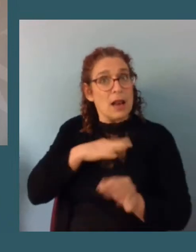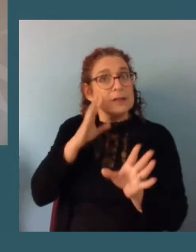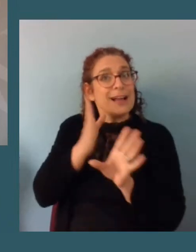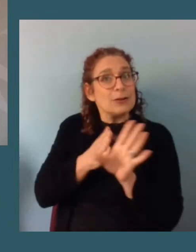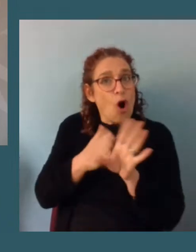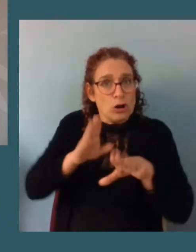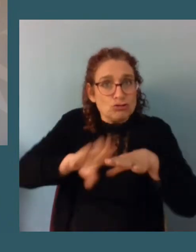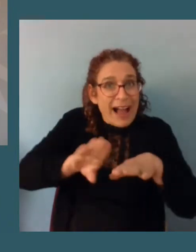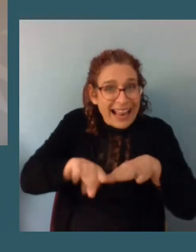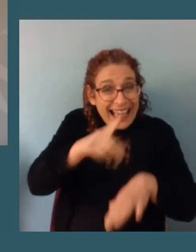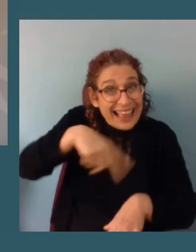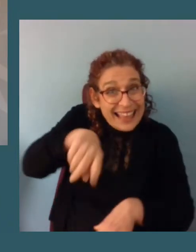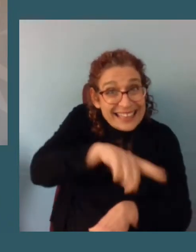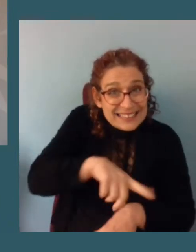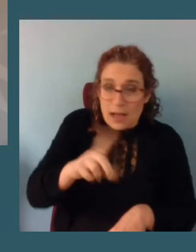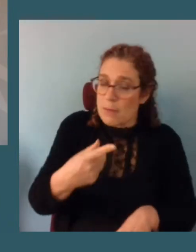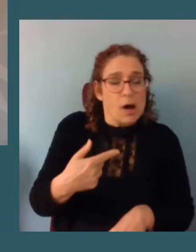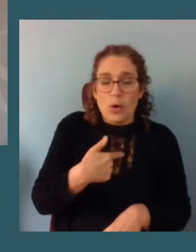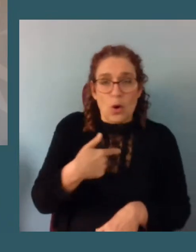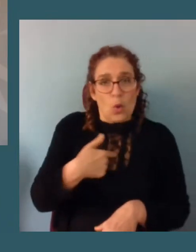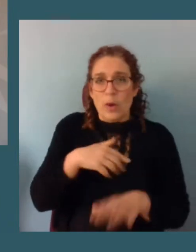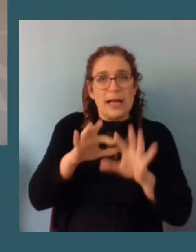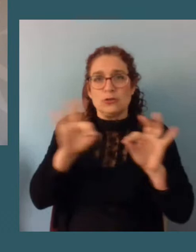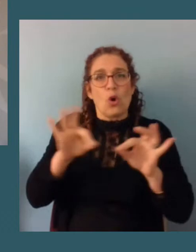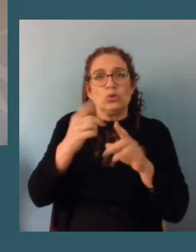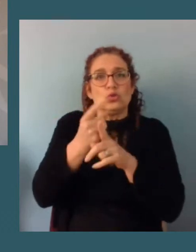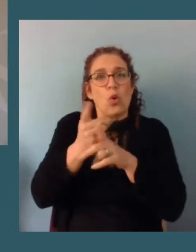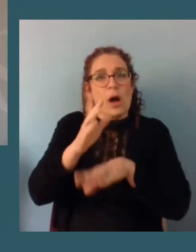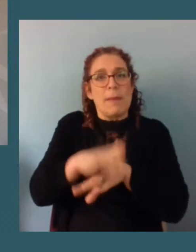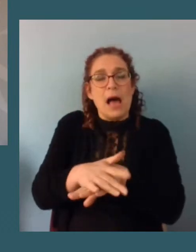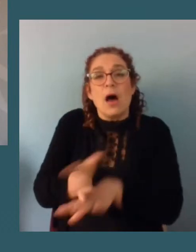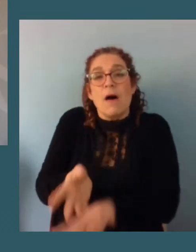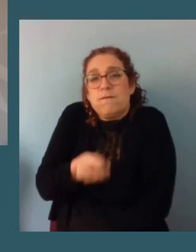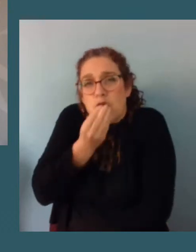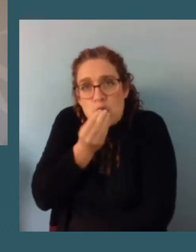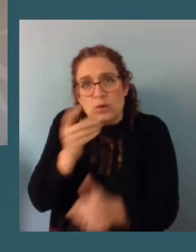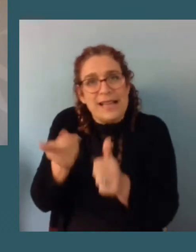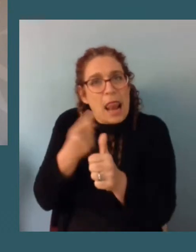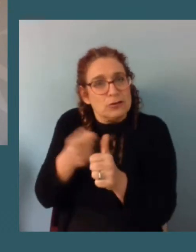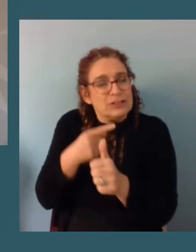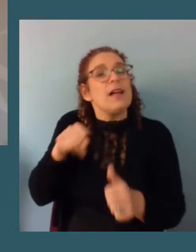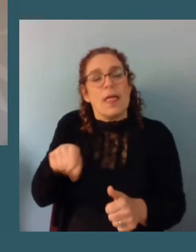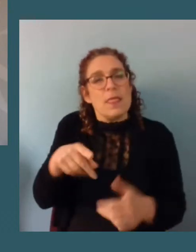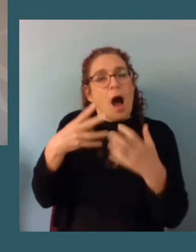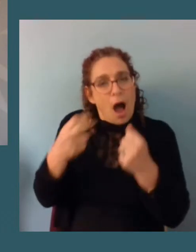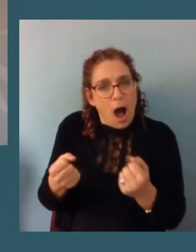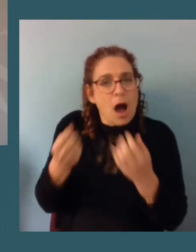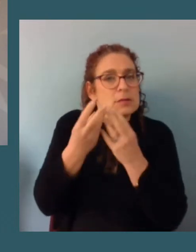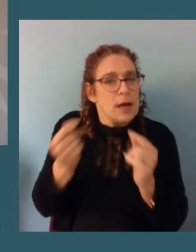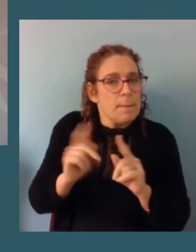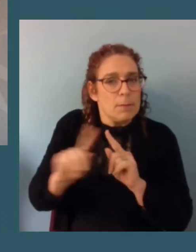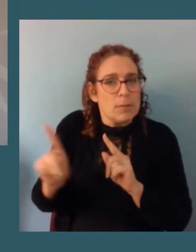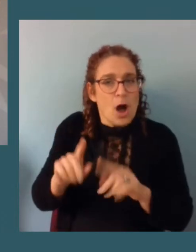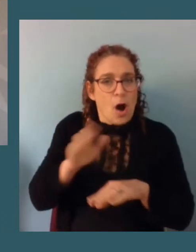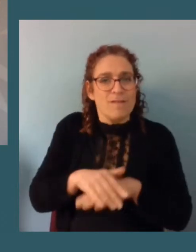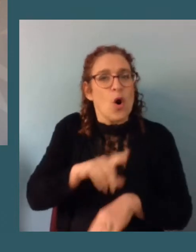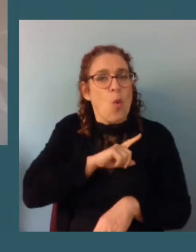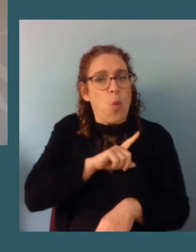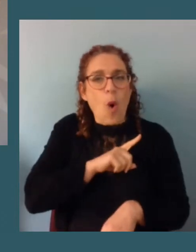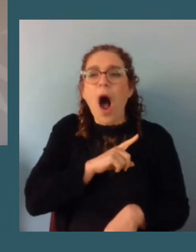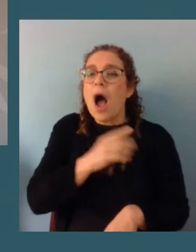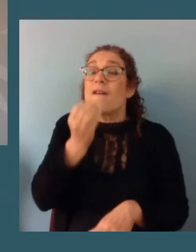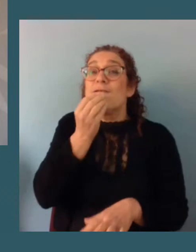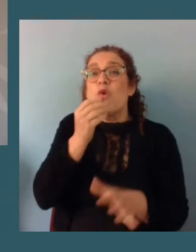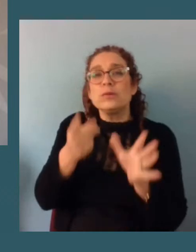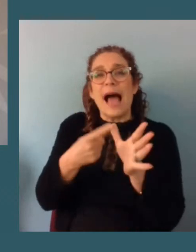but we don't specify food allergy, for example. And there are some unique aspects, as we've discussed, why food allergy might make you more